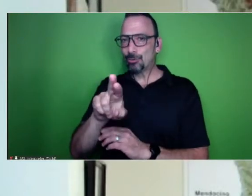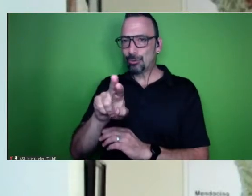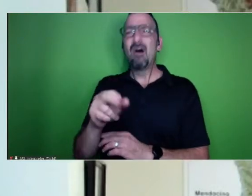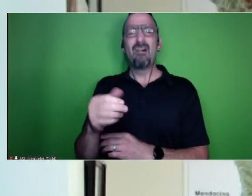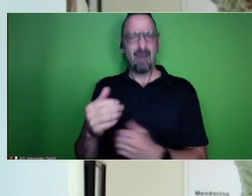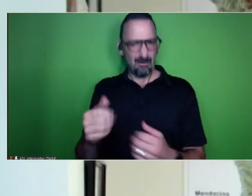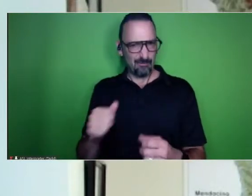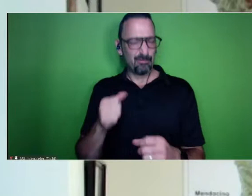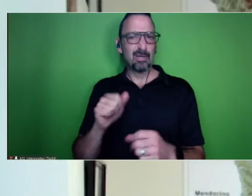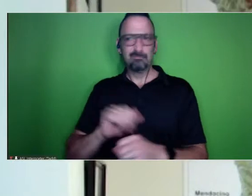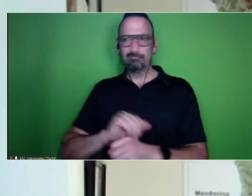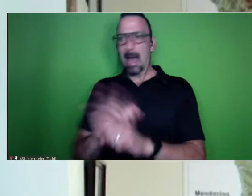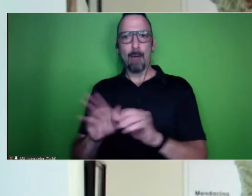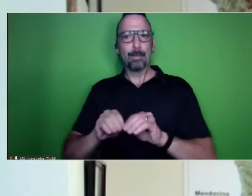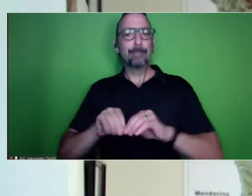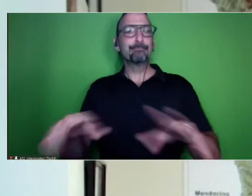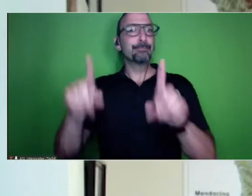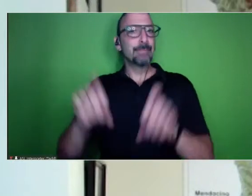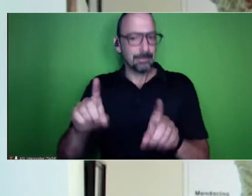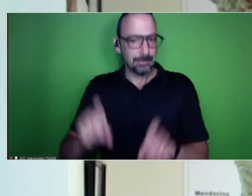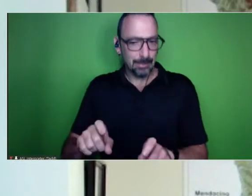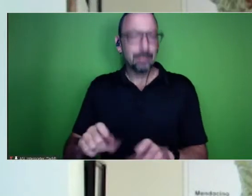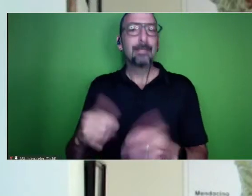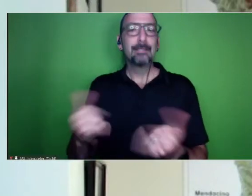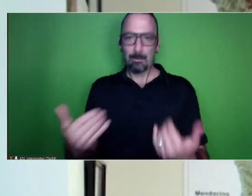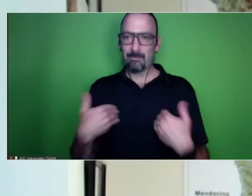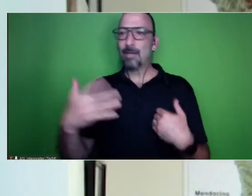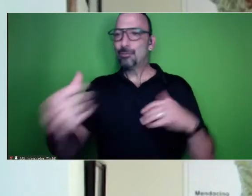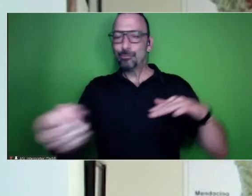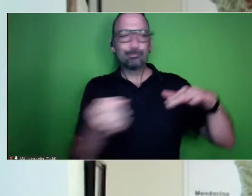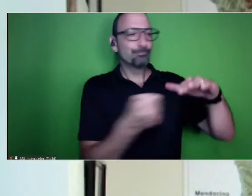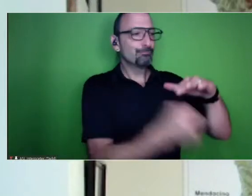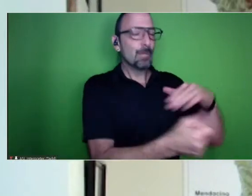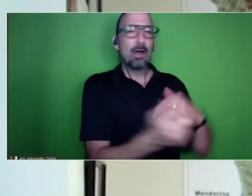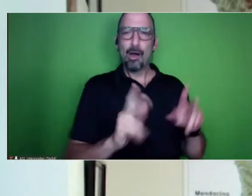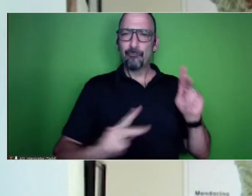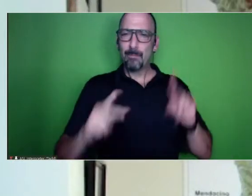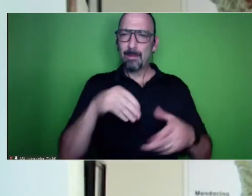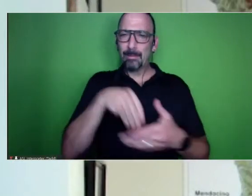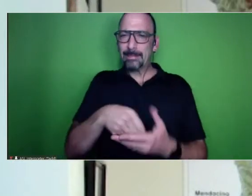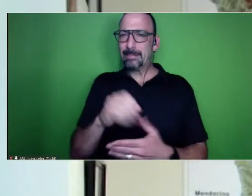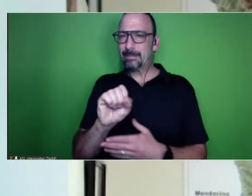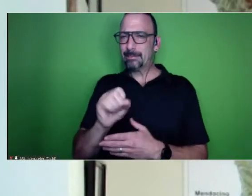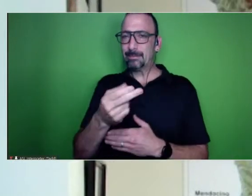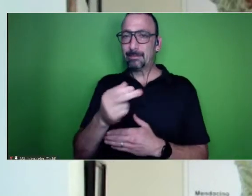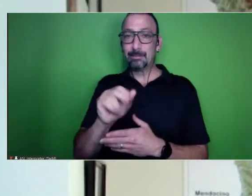we've had to put several people in shelter so that they can